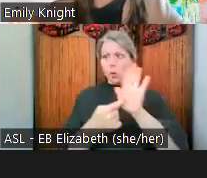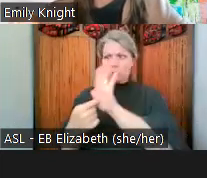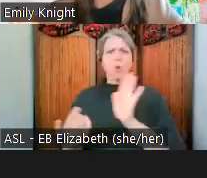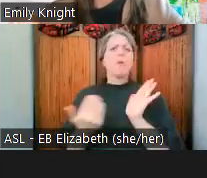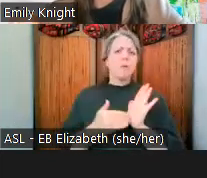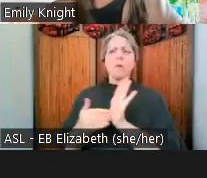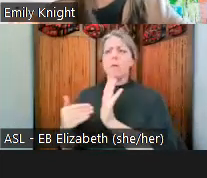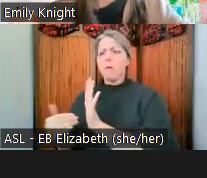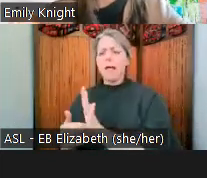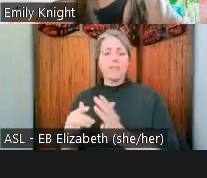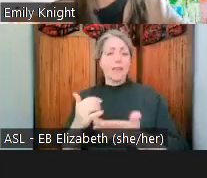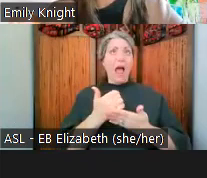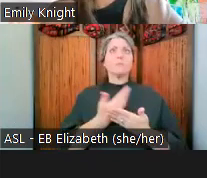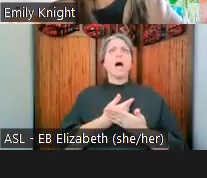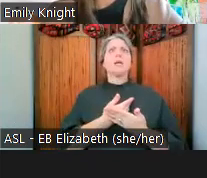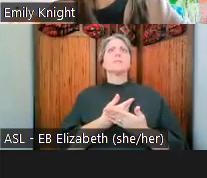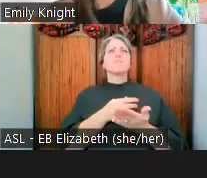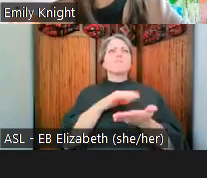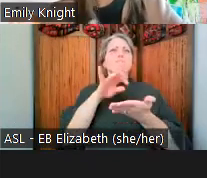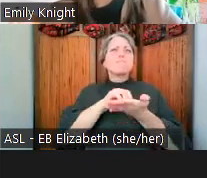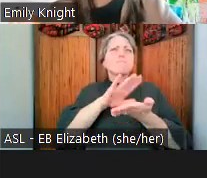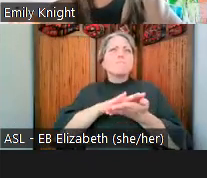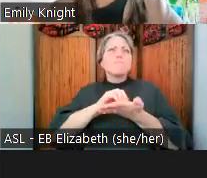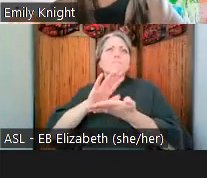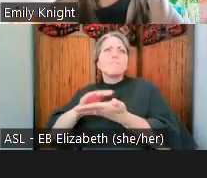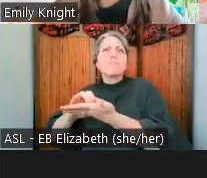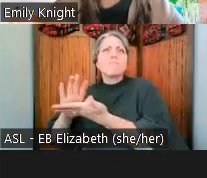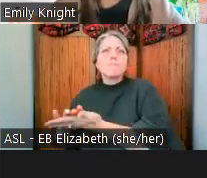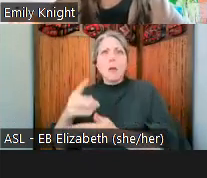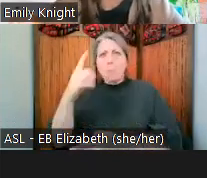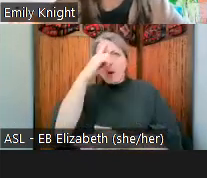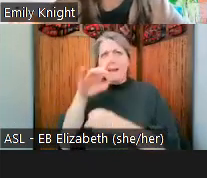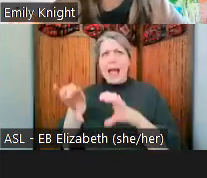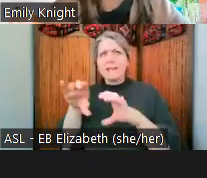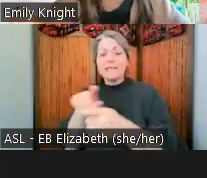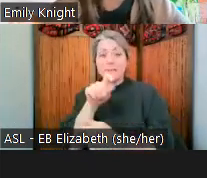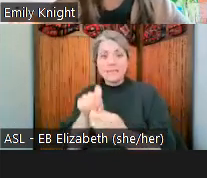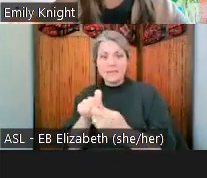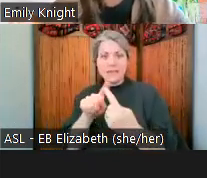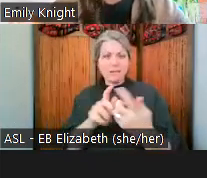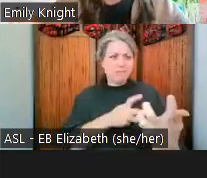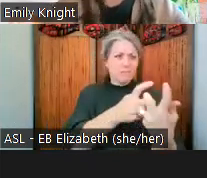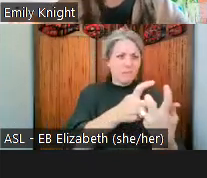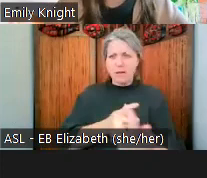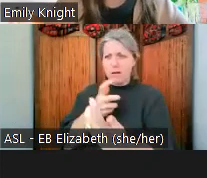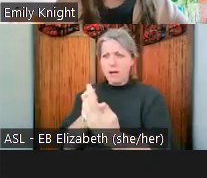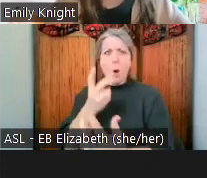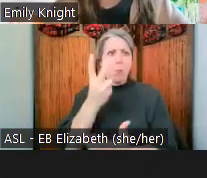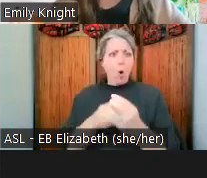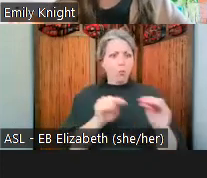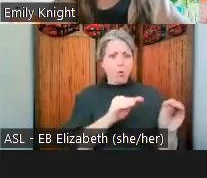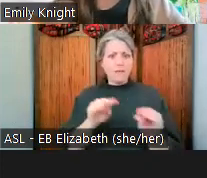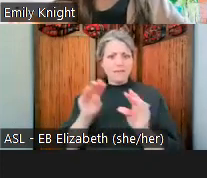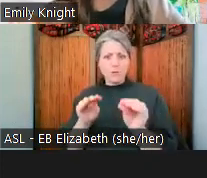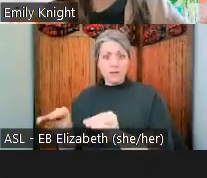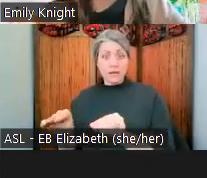is specific to processing this movement from all the other things that the brain is doing. And we end up with graphs of the